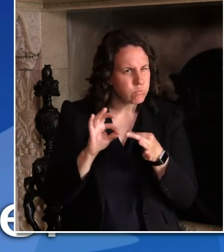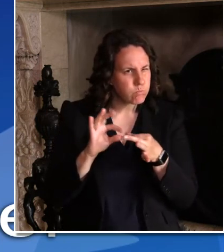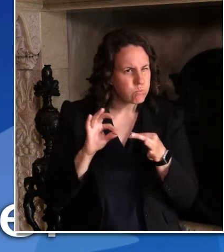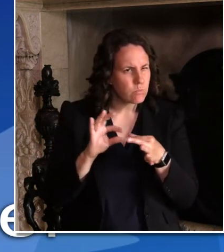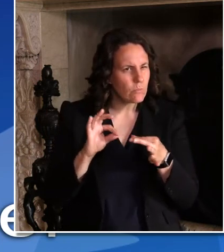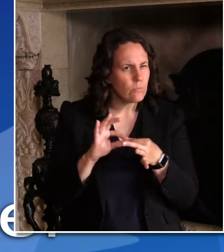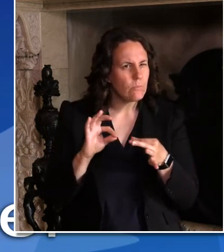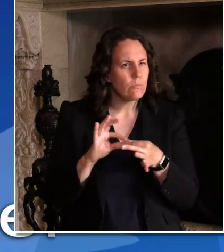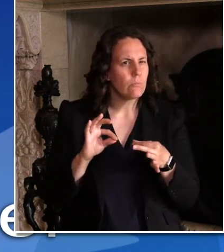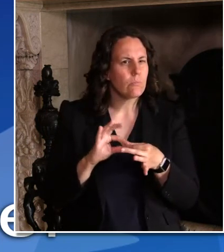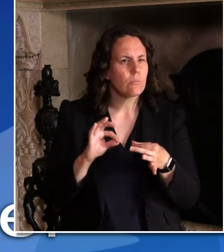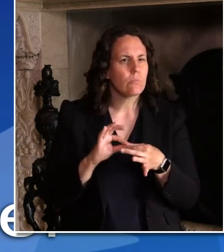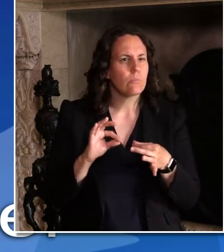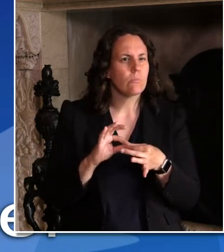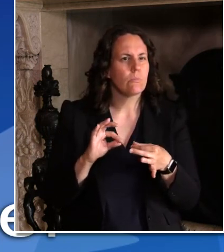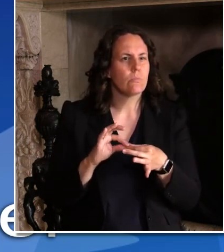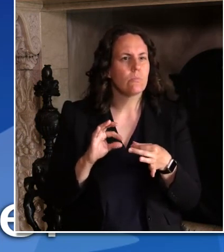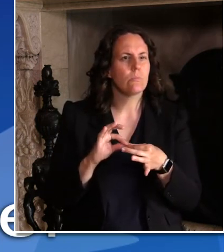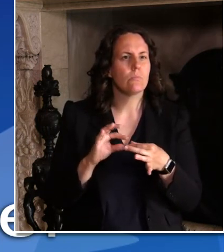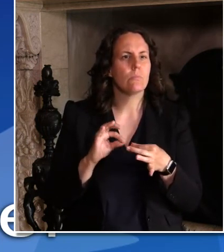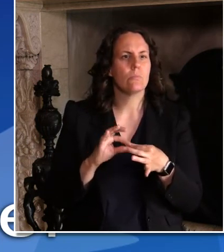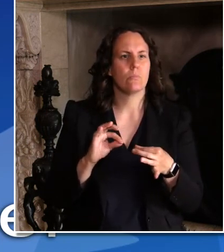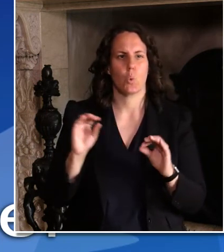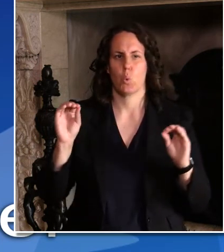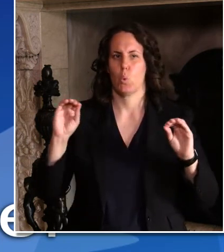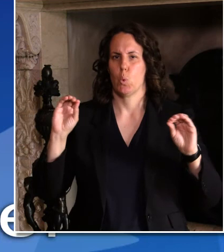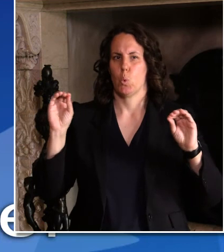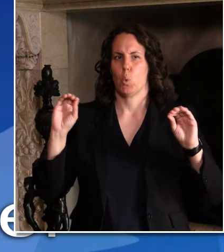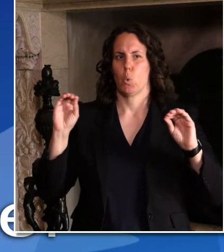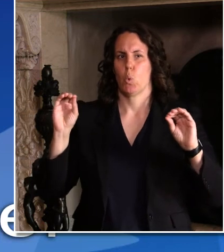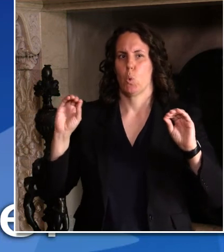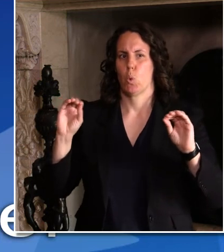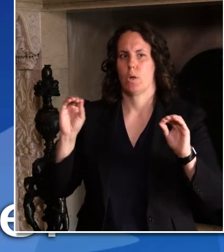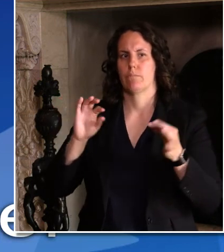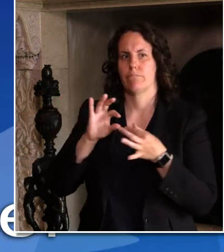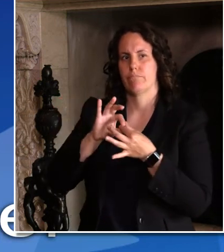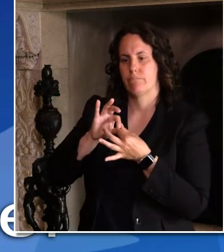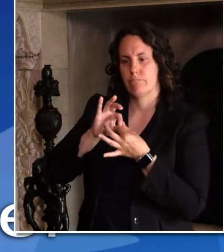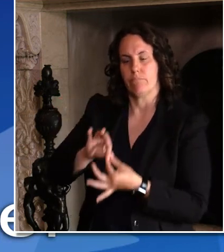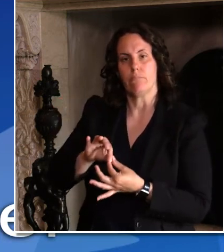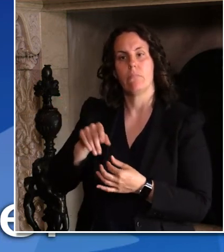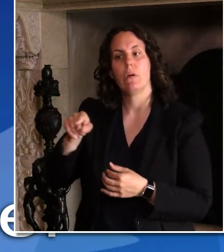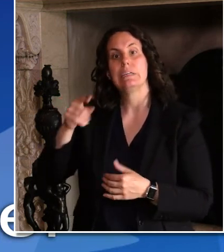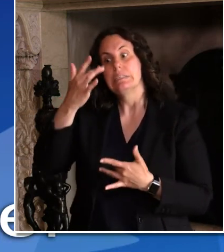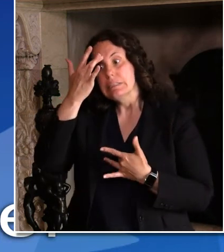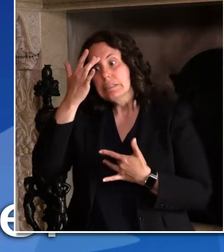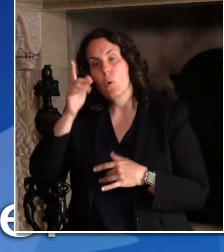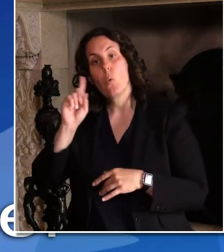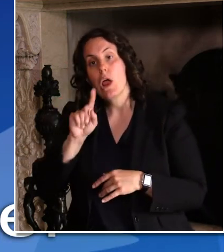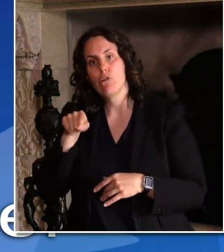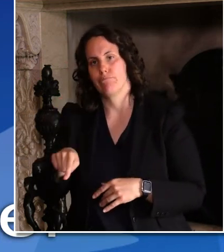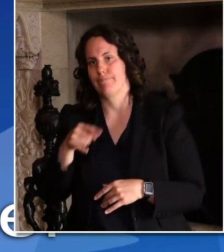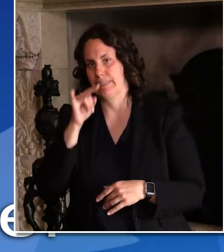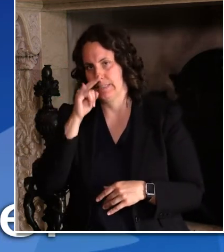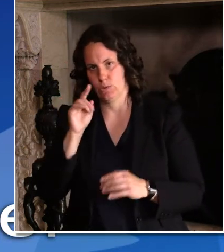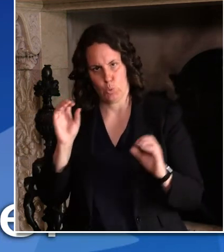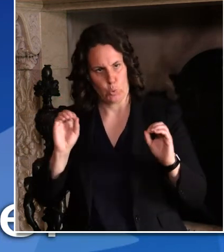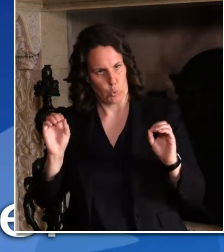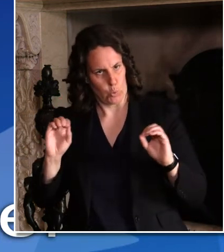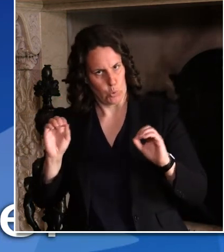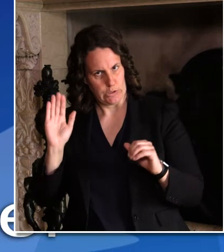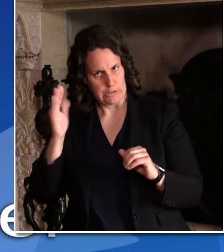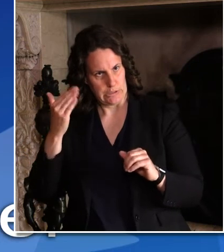multi-system inflammatory syndrome in children yet in Wisconsin. Is that still true? They were at zero? If yes, where, how many have been confirmed